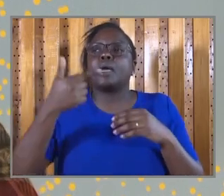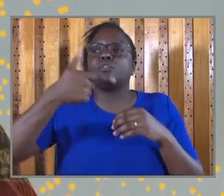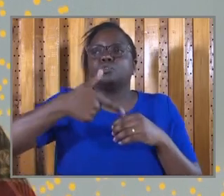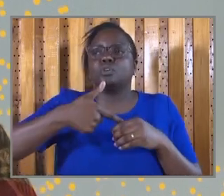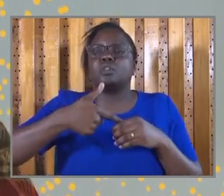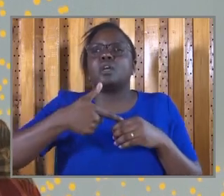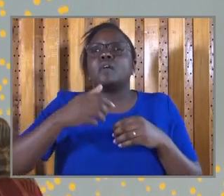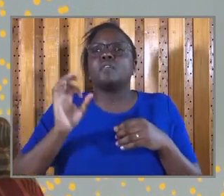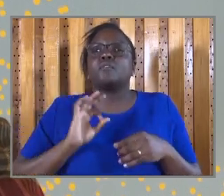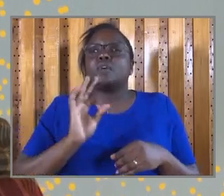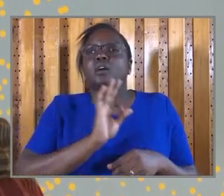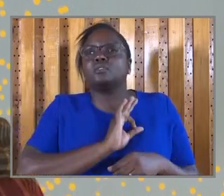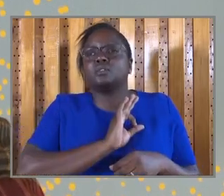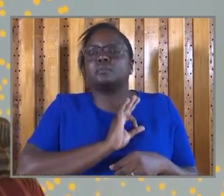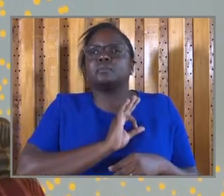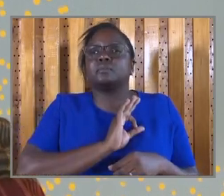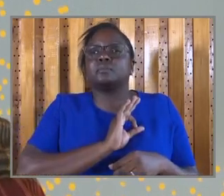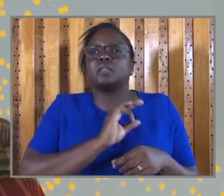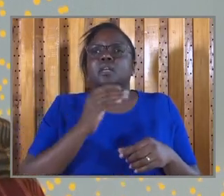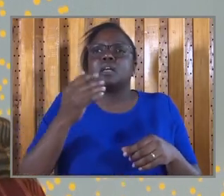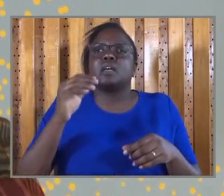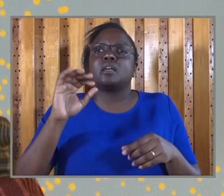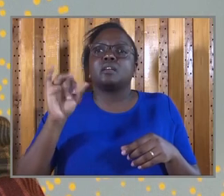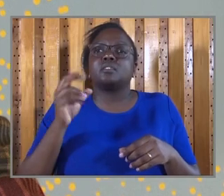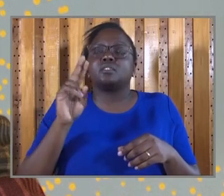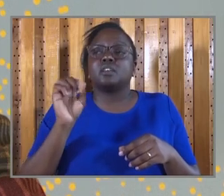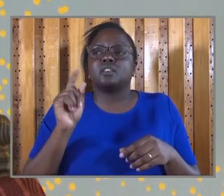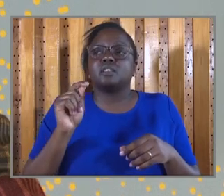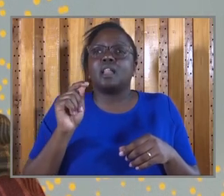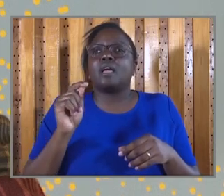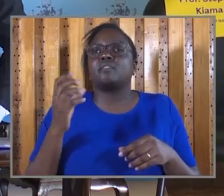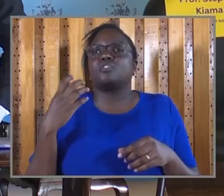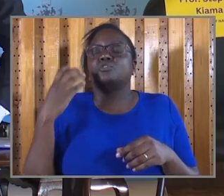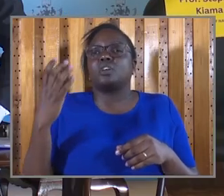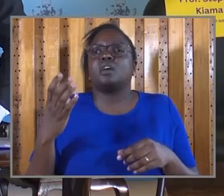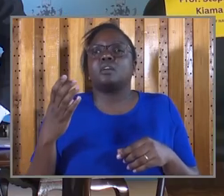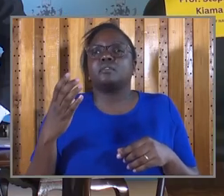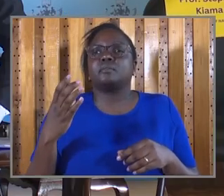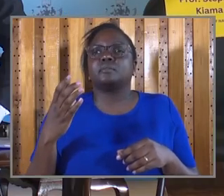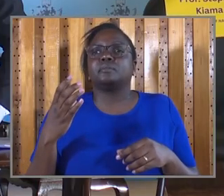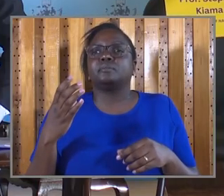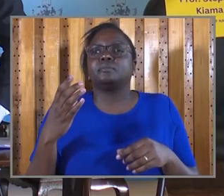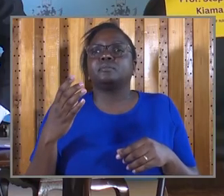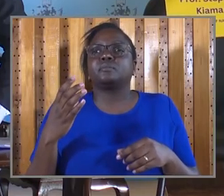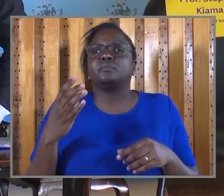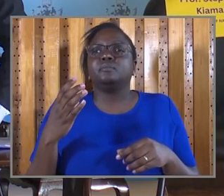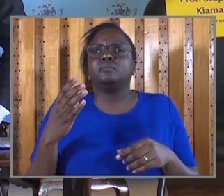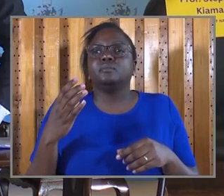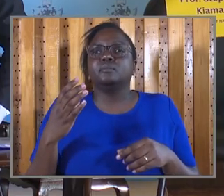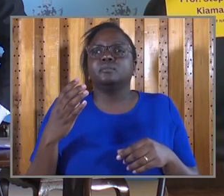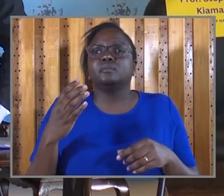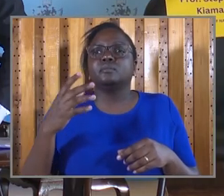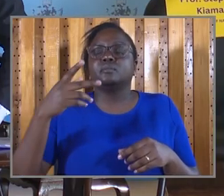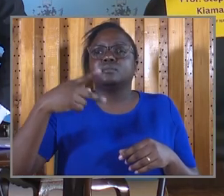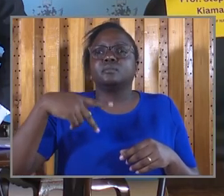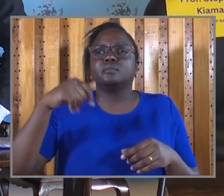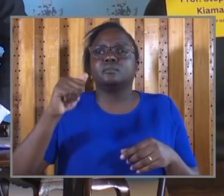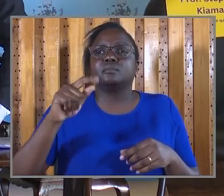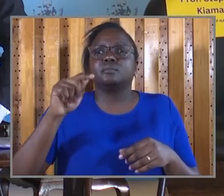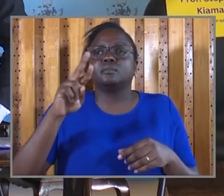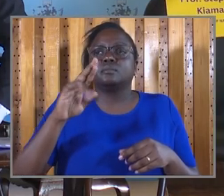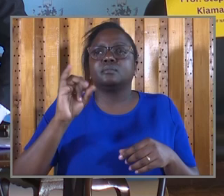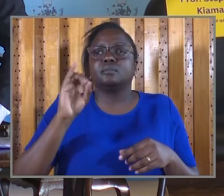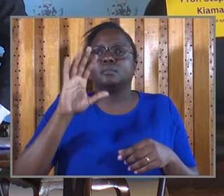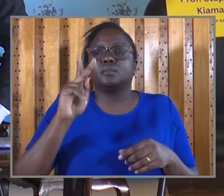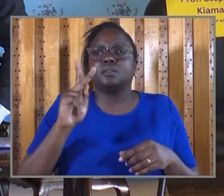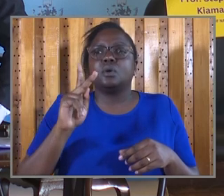the faculty, just like the distinguished chair, that is Patrick Vakoyen.